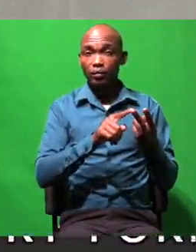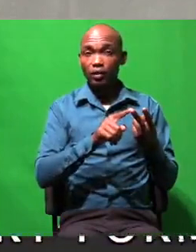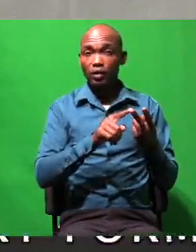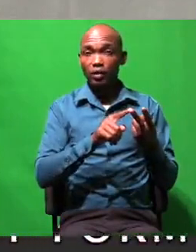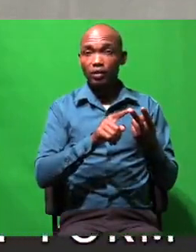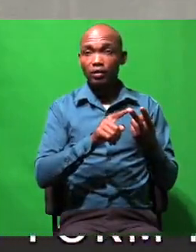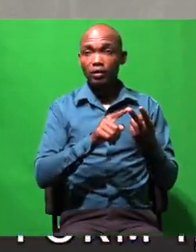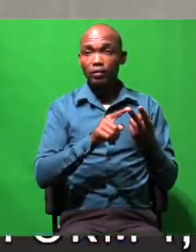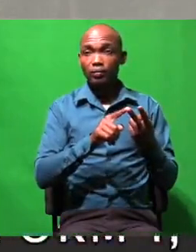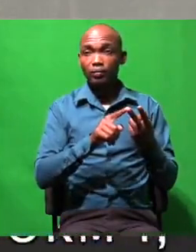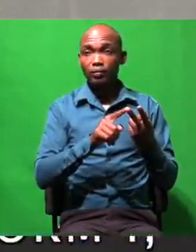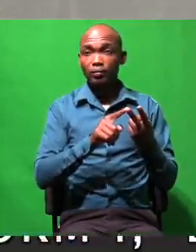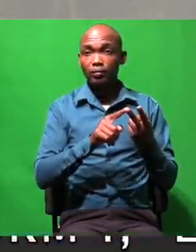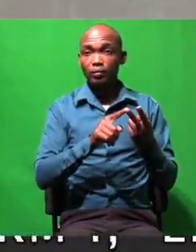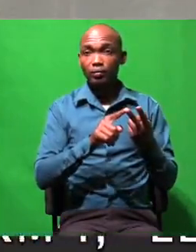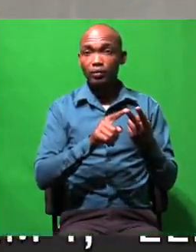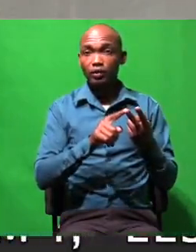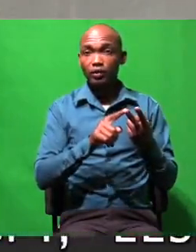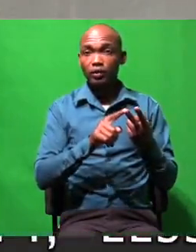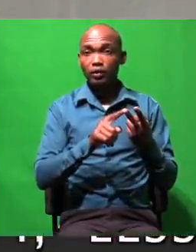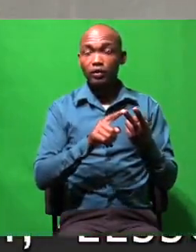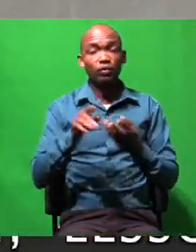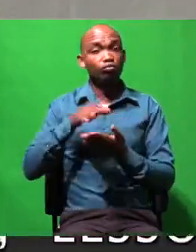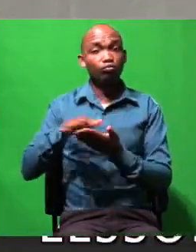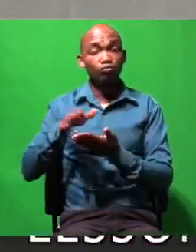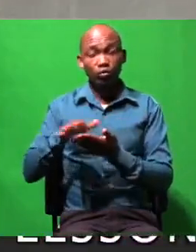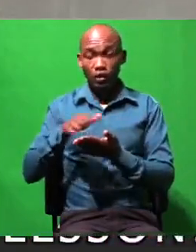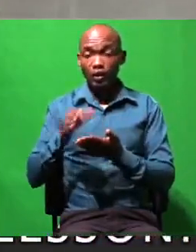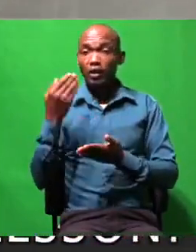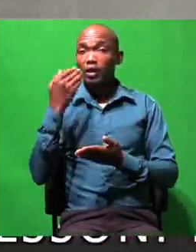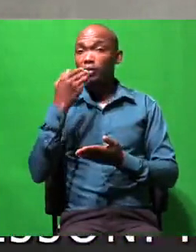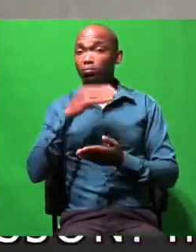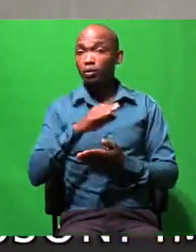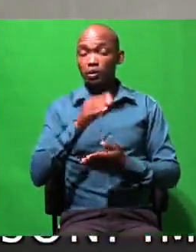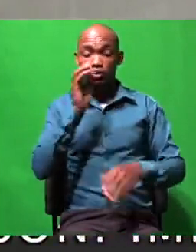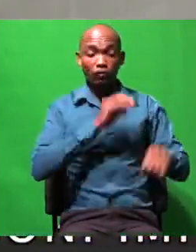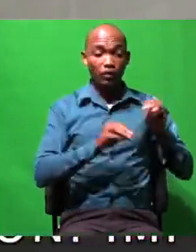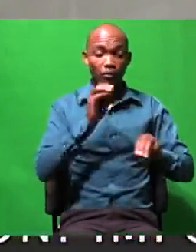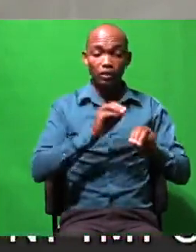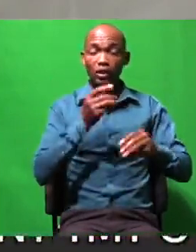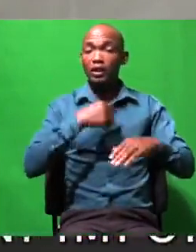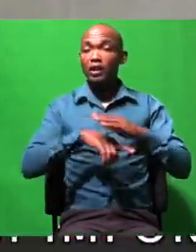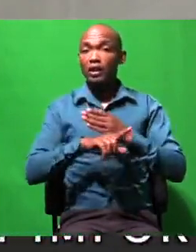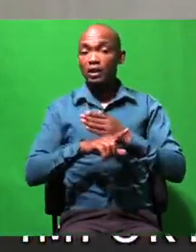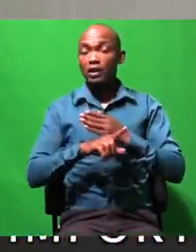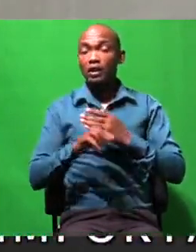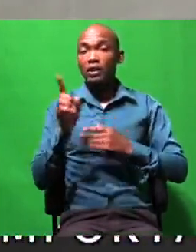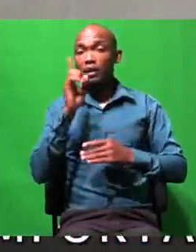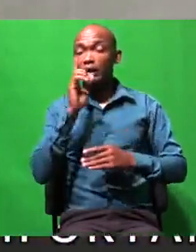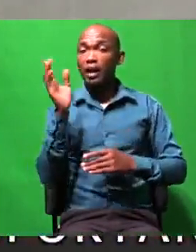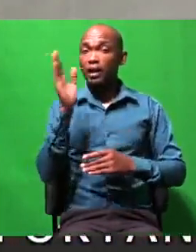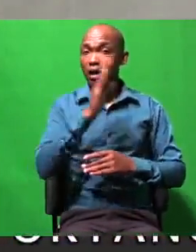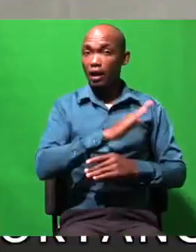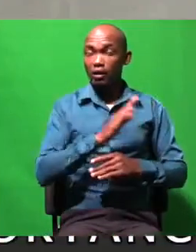state the importance of chemistry in daily life. So at the end of